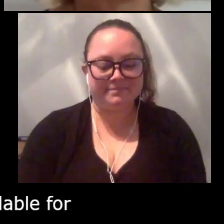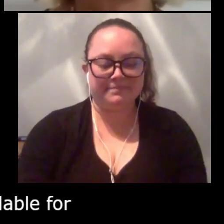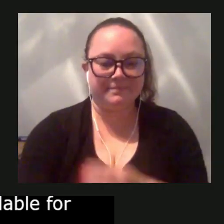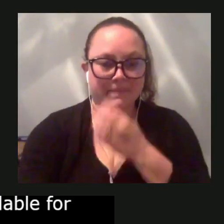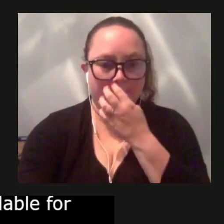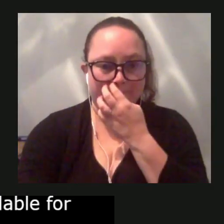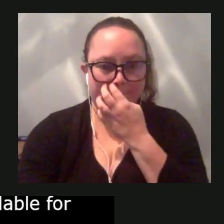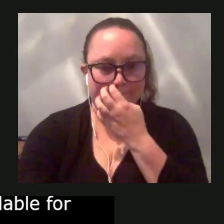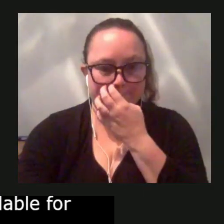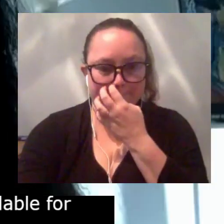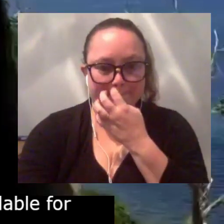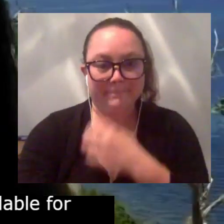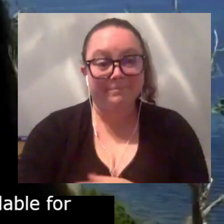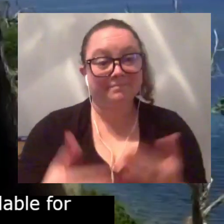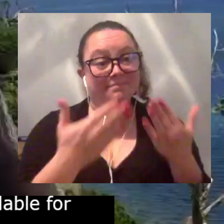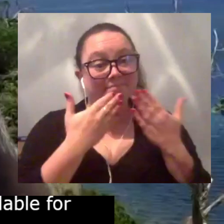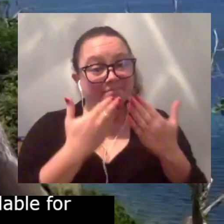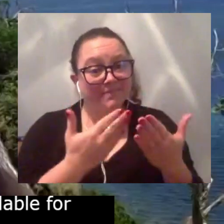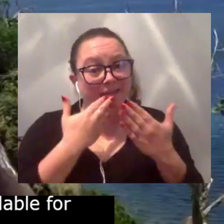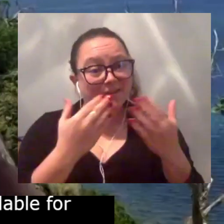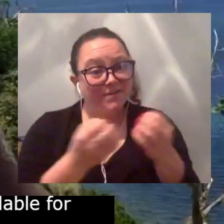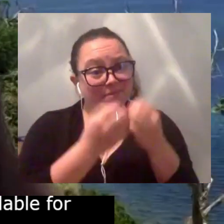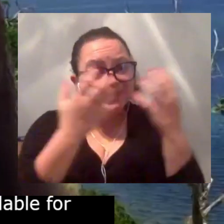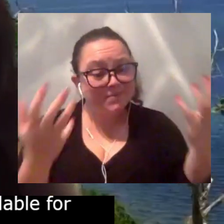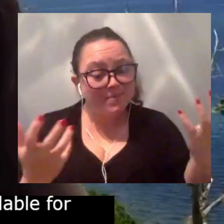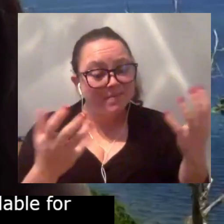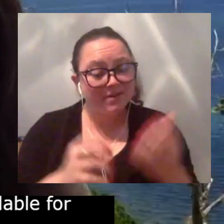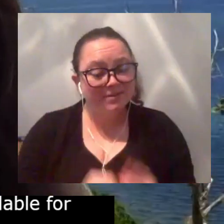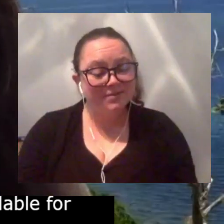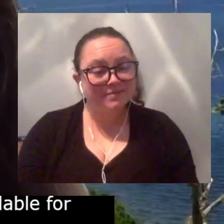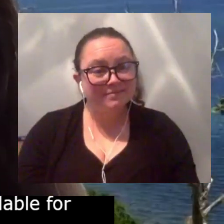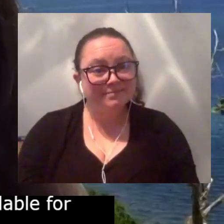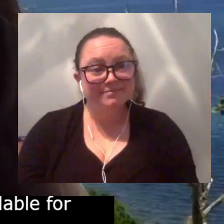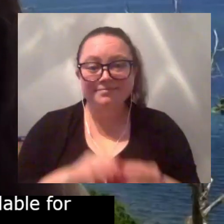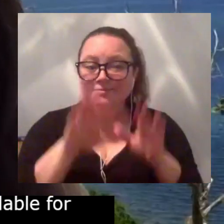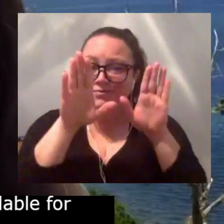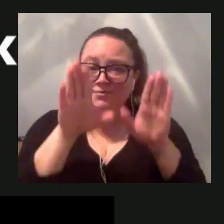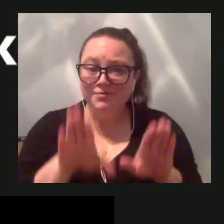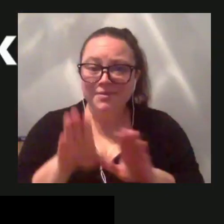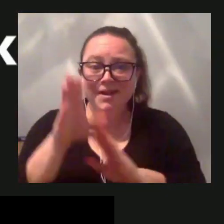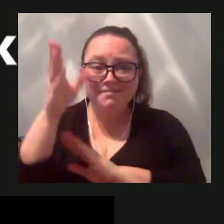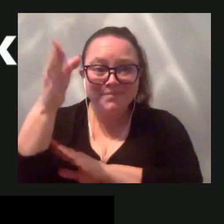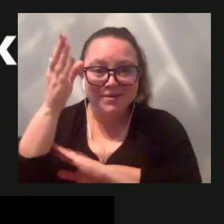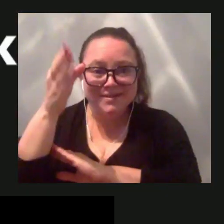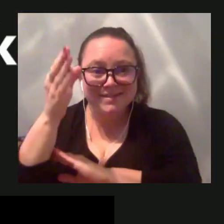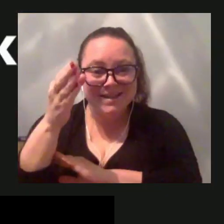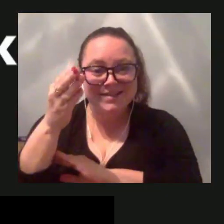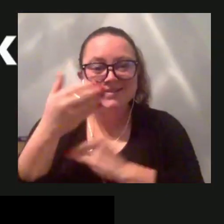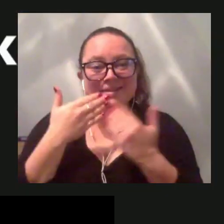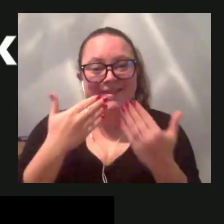Okay, thank you so much, Gunilla, for that great presentation.